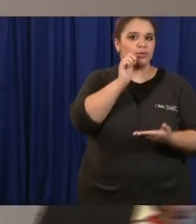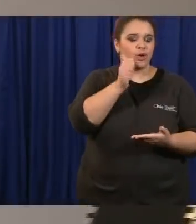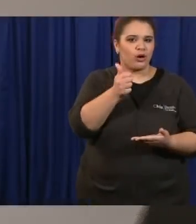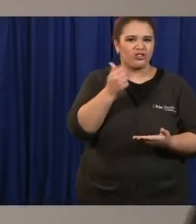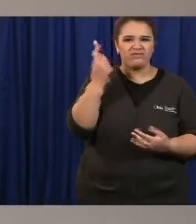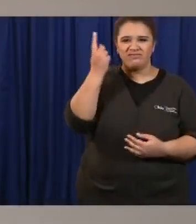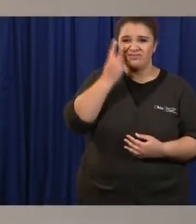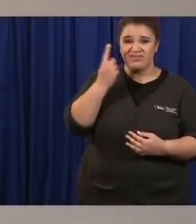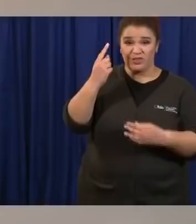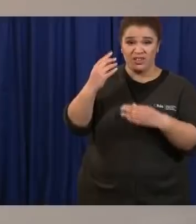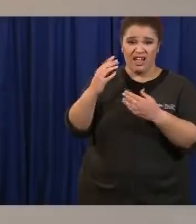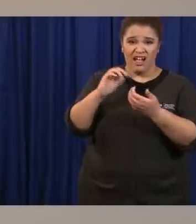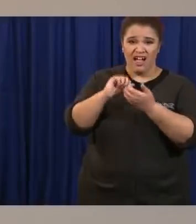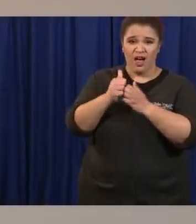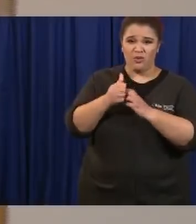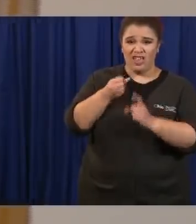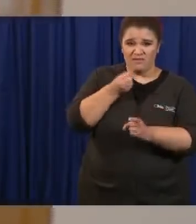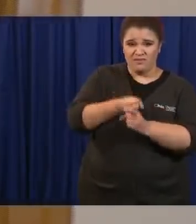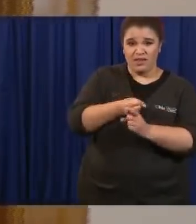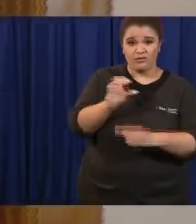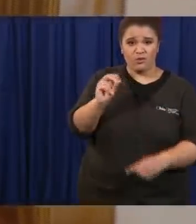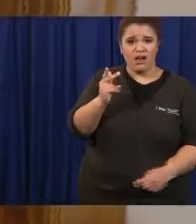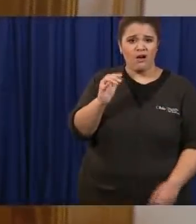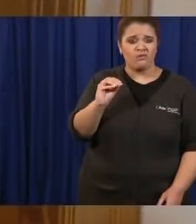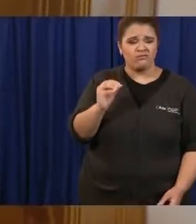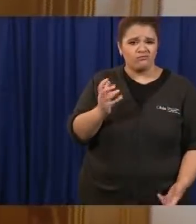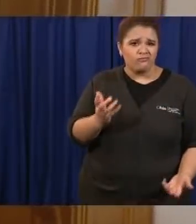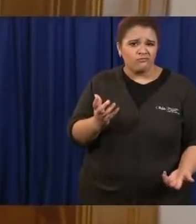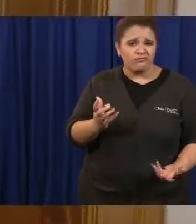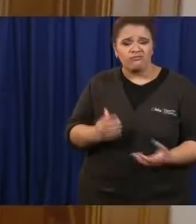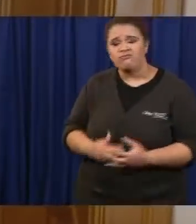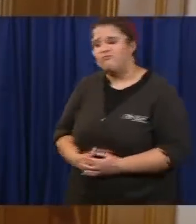going to affect Ohio.